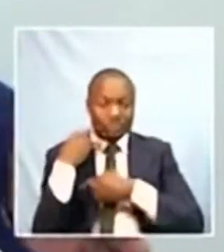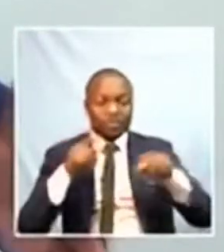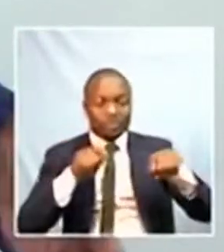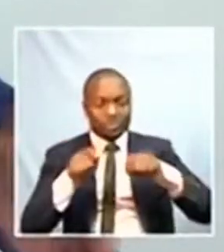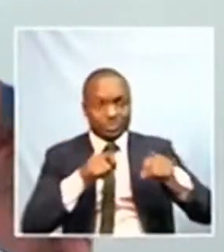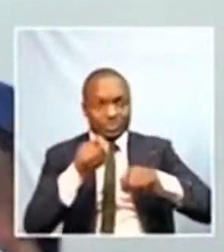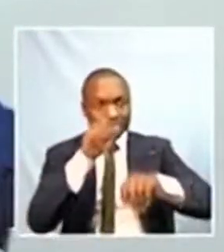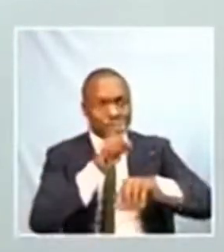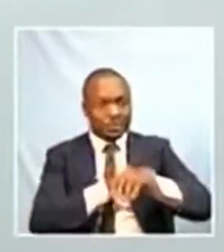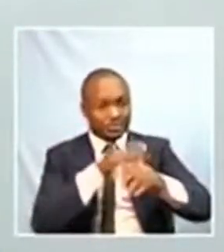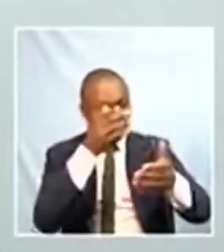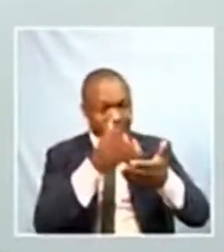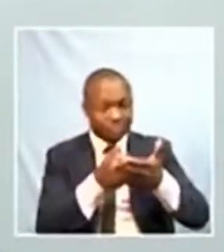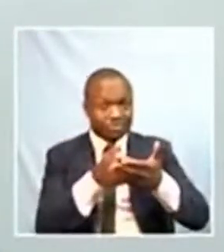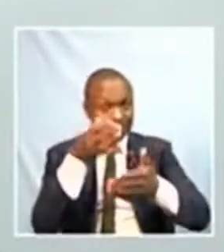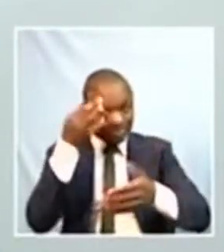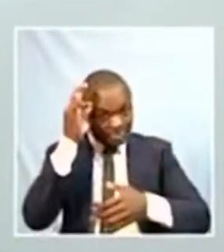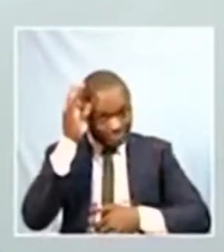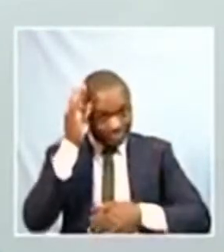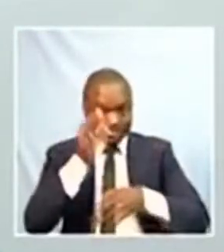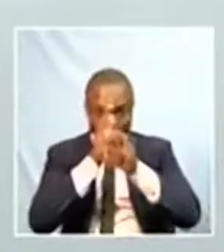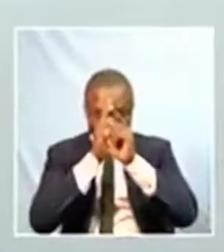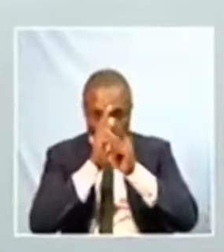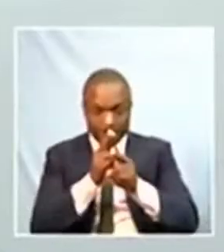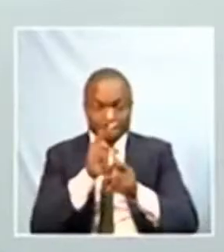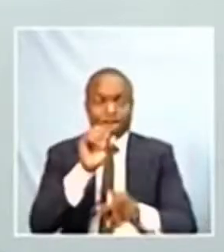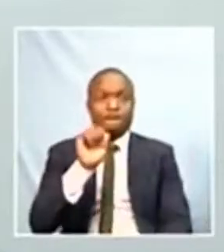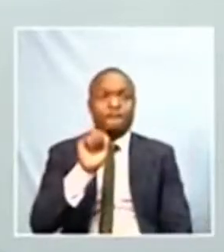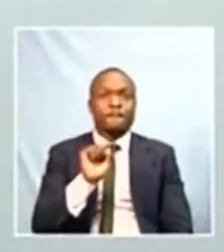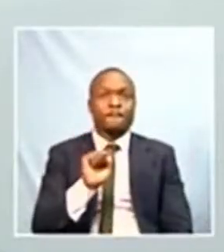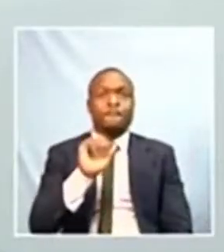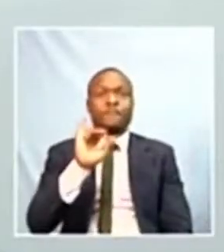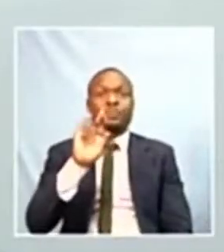of this case? Take note. Honorable Singombe.